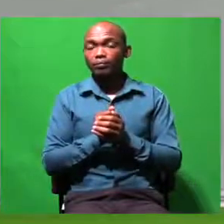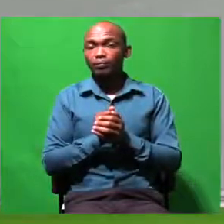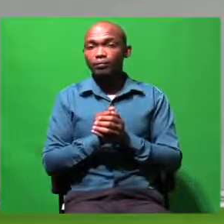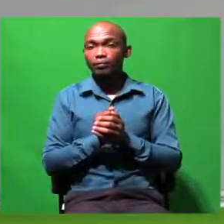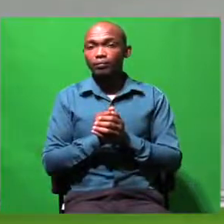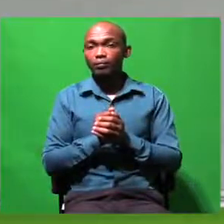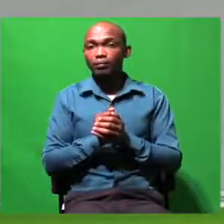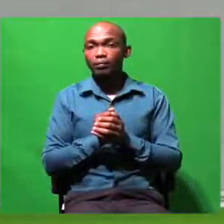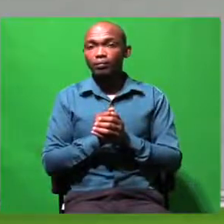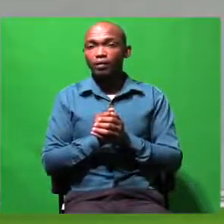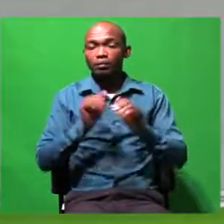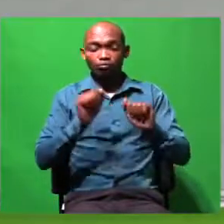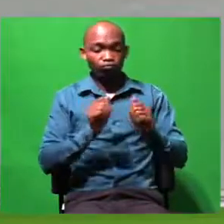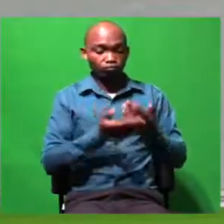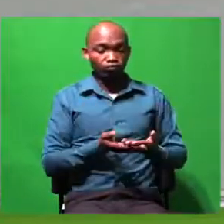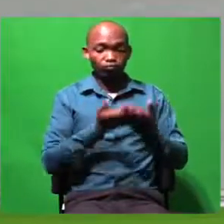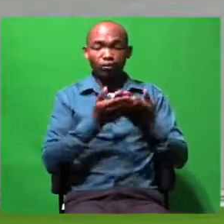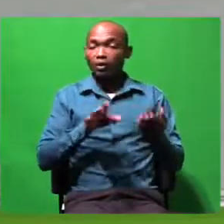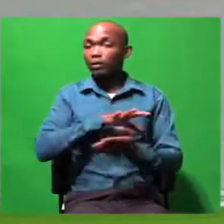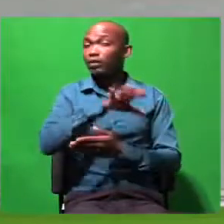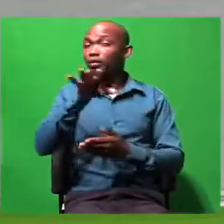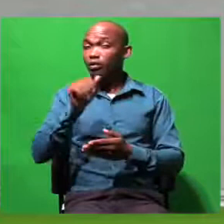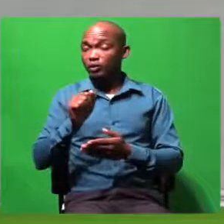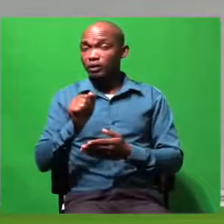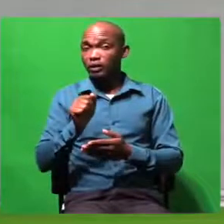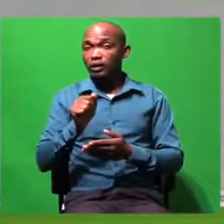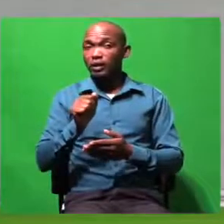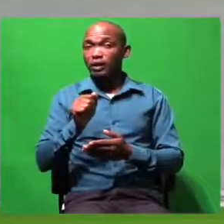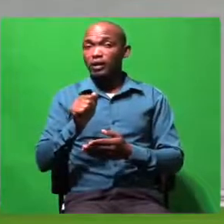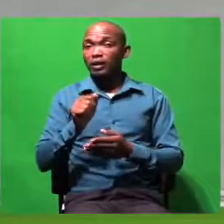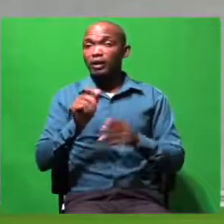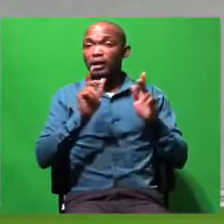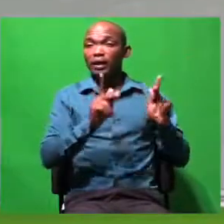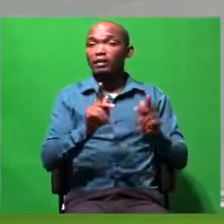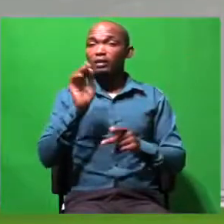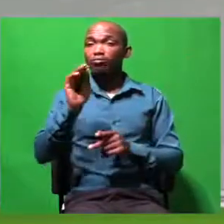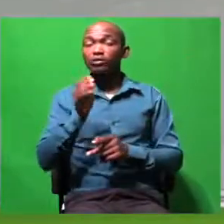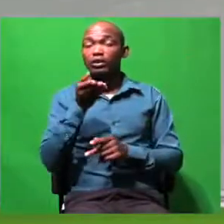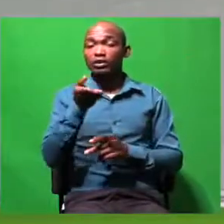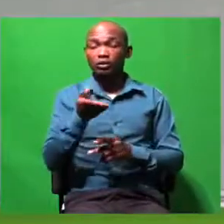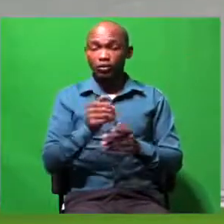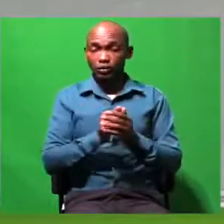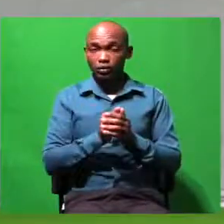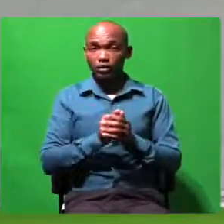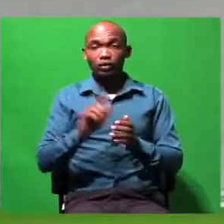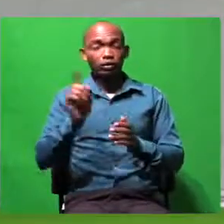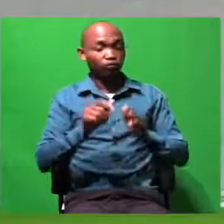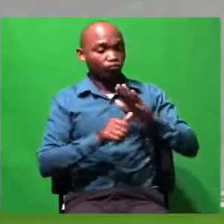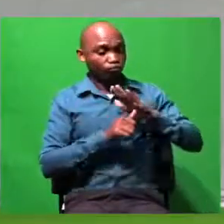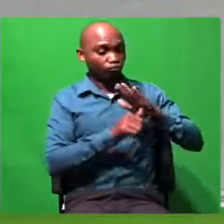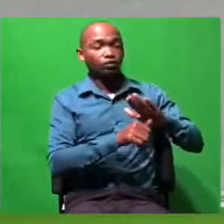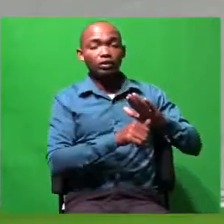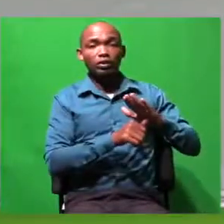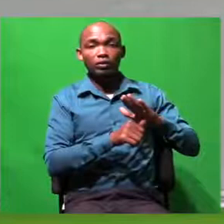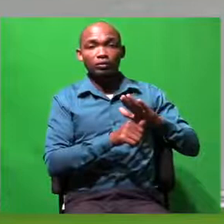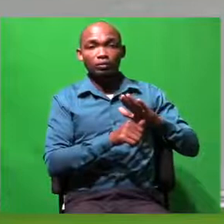so they should be assisted in those basic needs. As I'm telling you, they are not they don't need